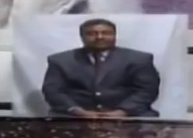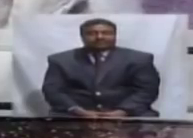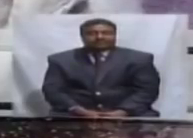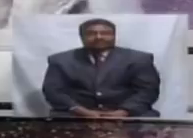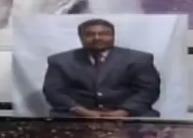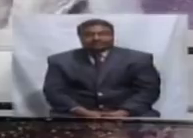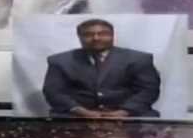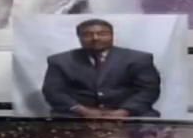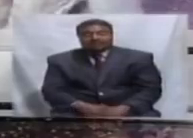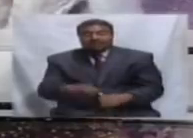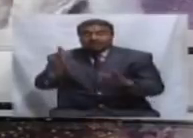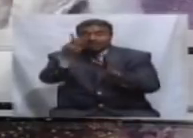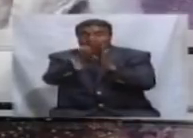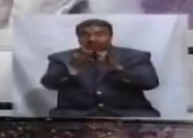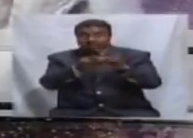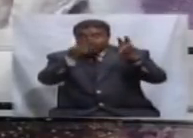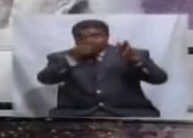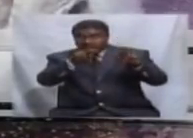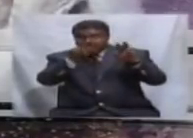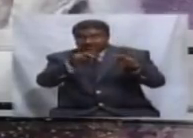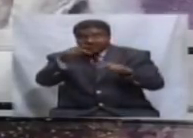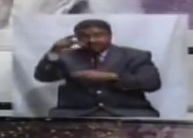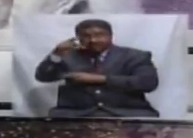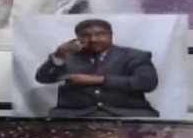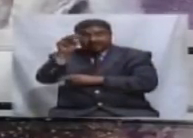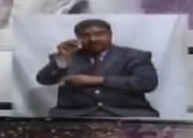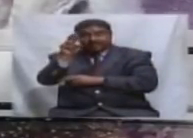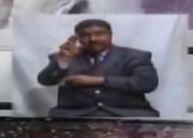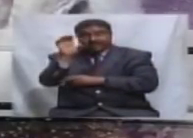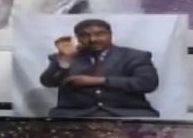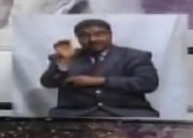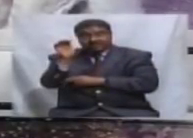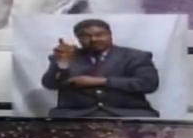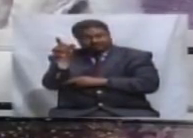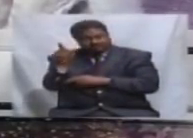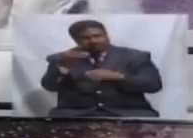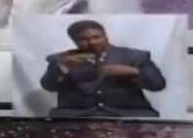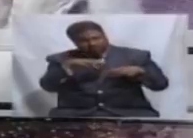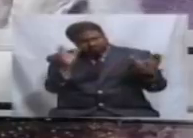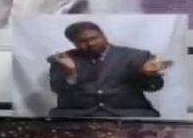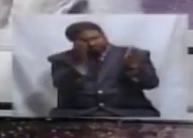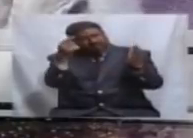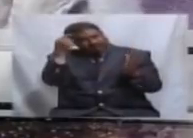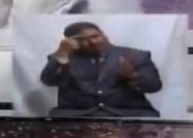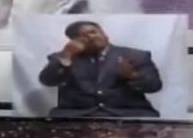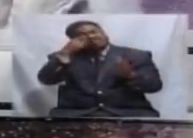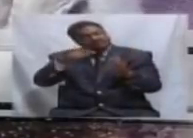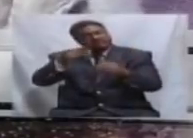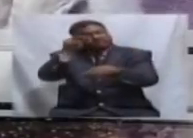Policy Monitoring and Research Center PMRC has called on the government to spread infrastructure development throughout the